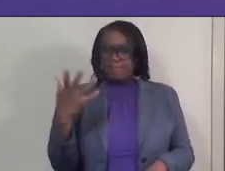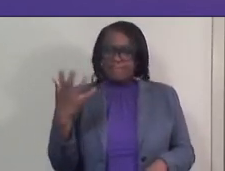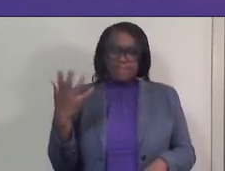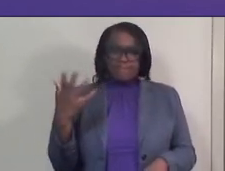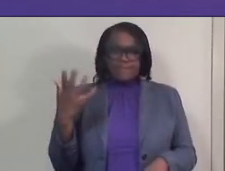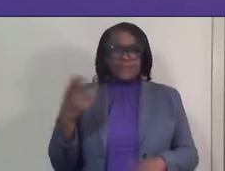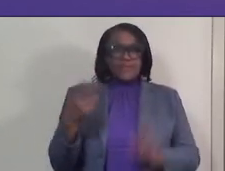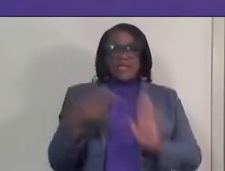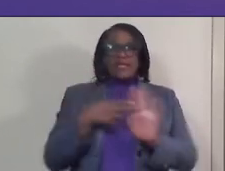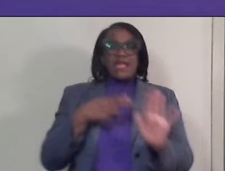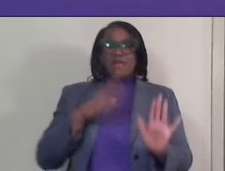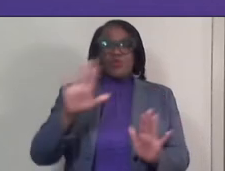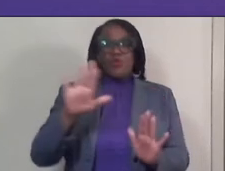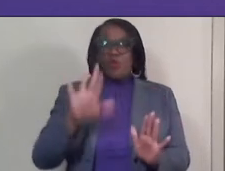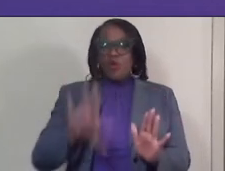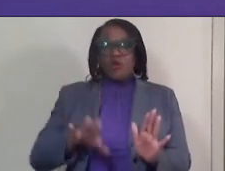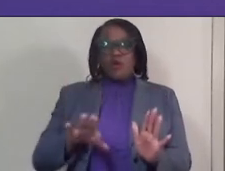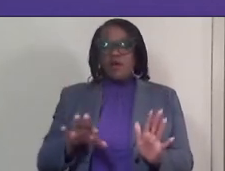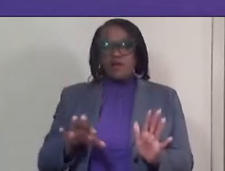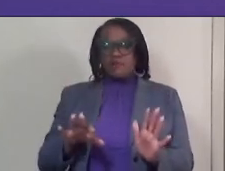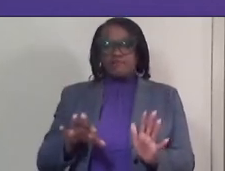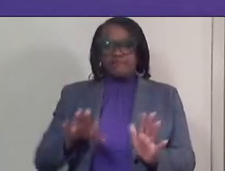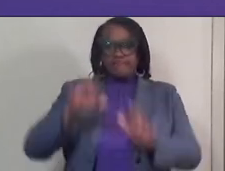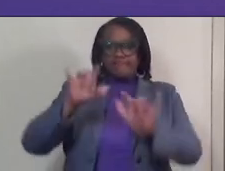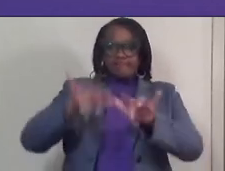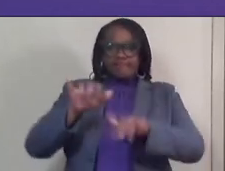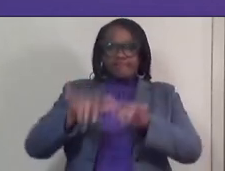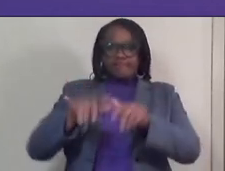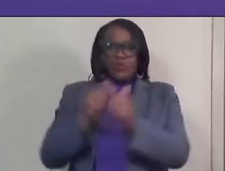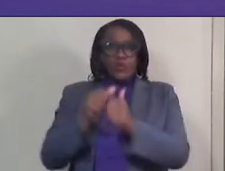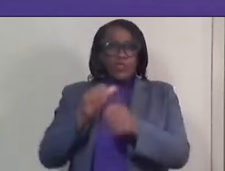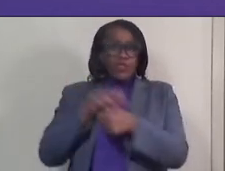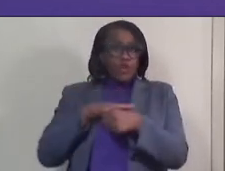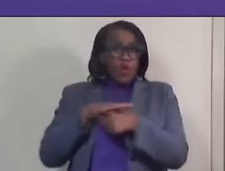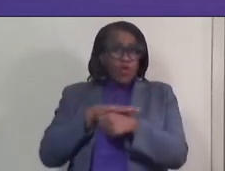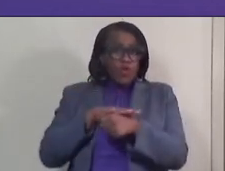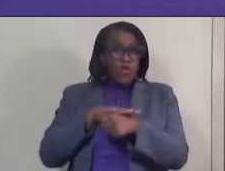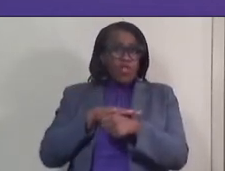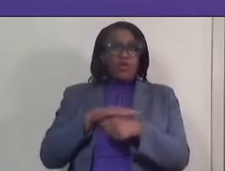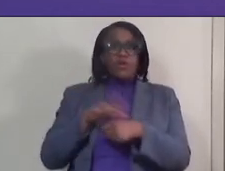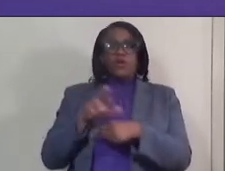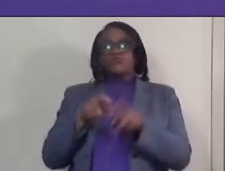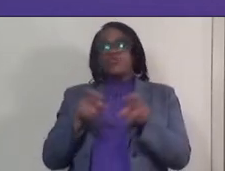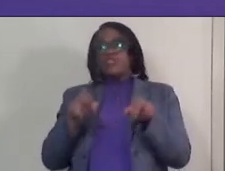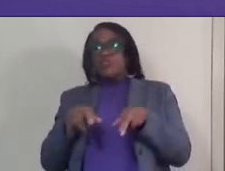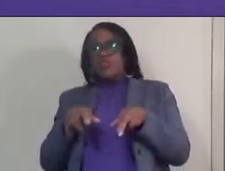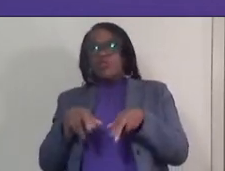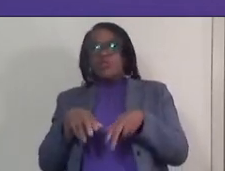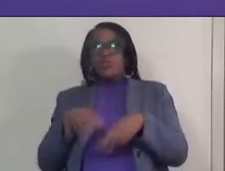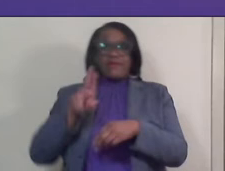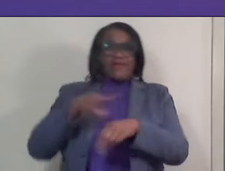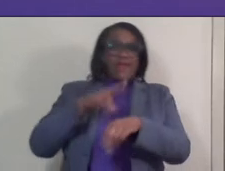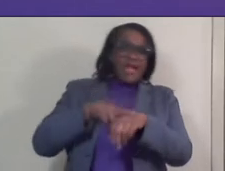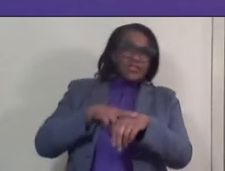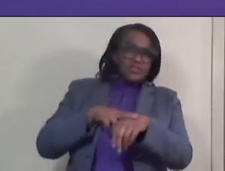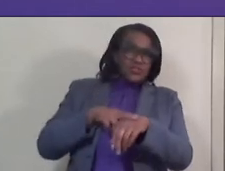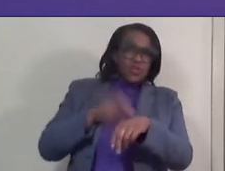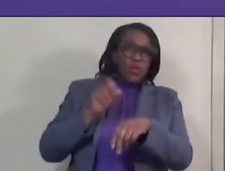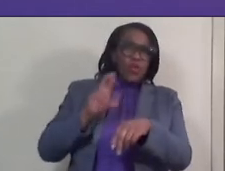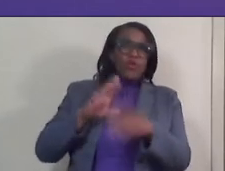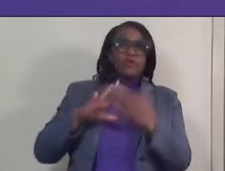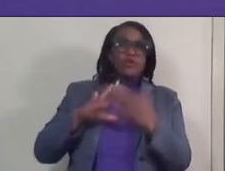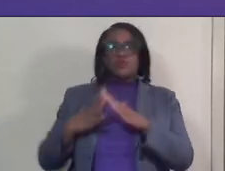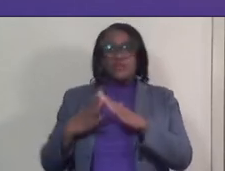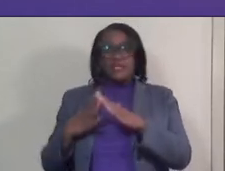your contribution with either local, regional, national, or community, it